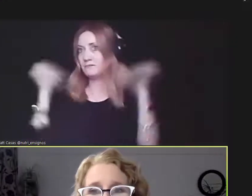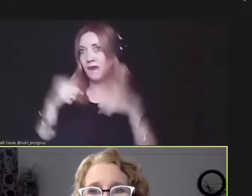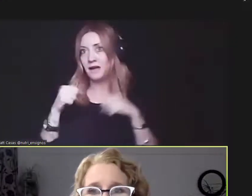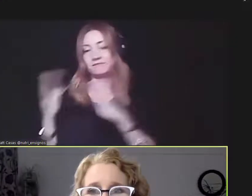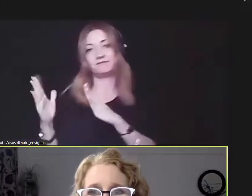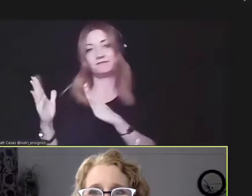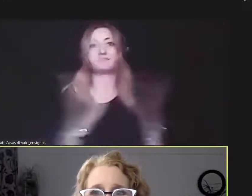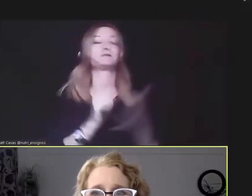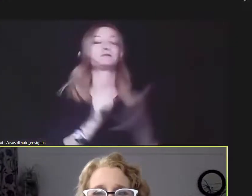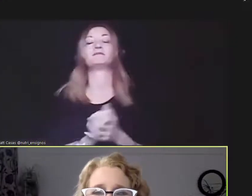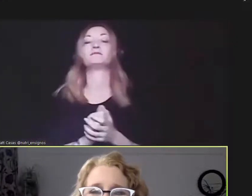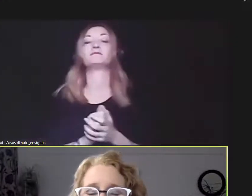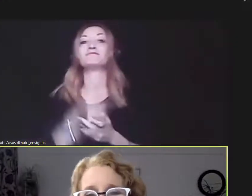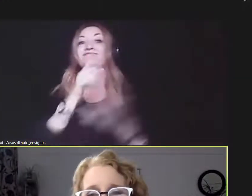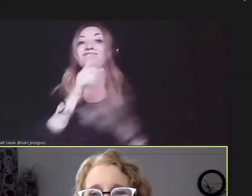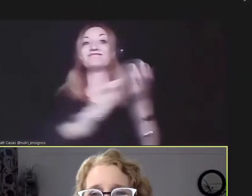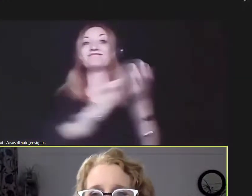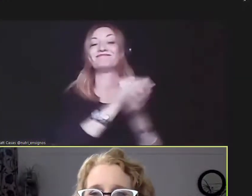I really,